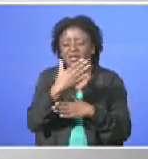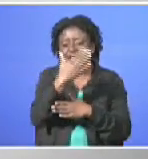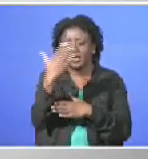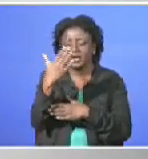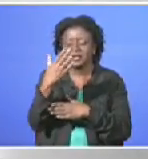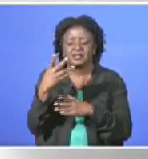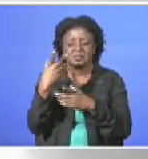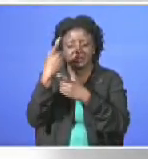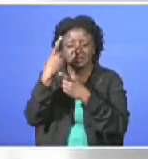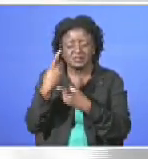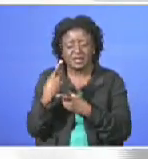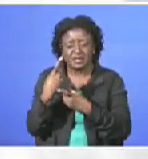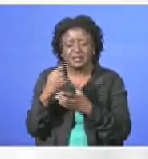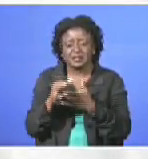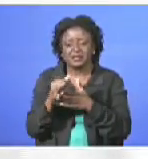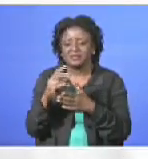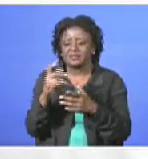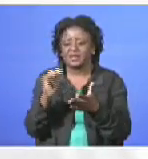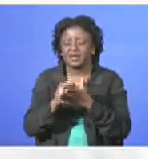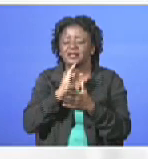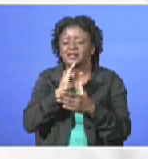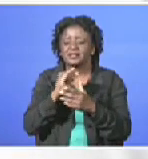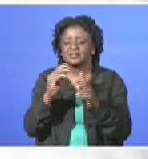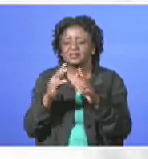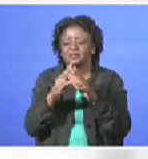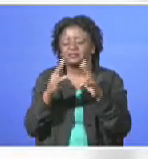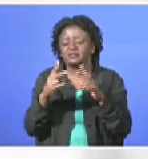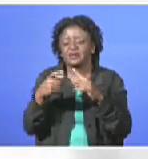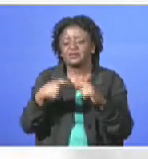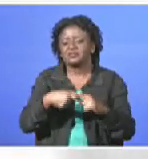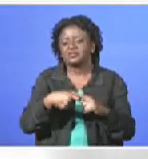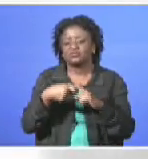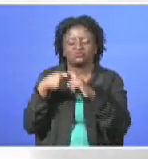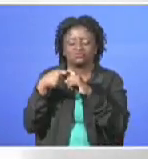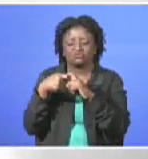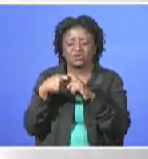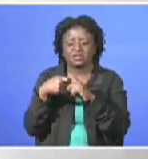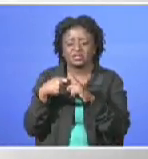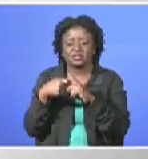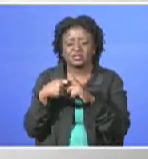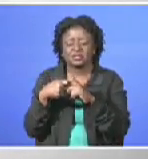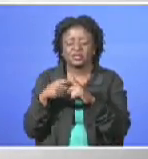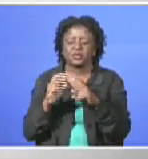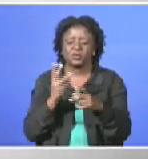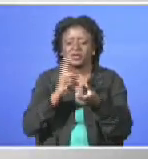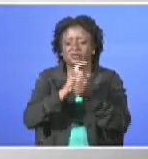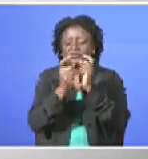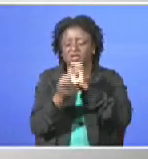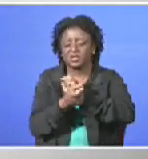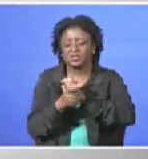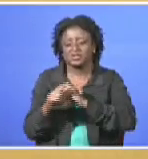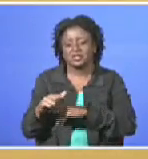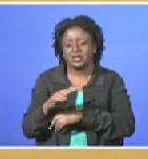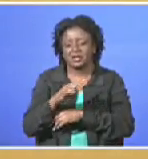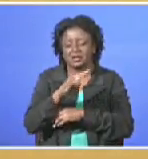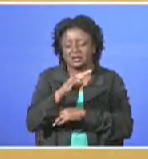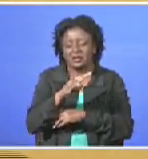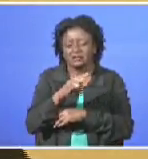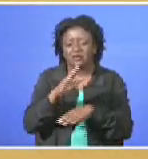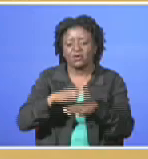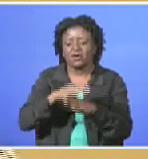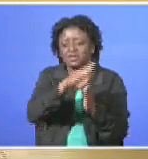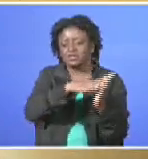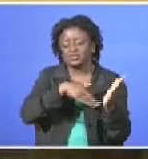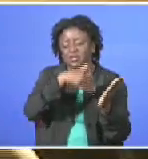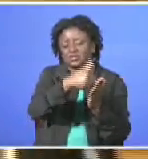without any reliability of knowing whether it will be approved or not. And as a result, we've changed the aircraft on our schedules. Turnquest